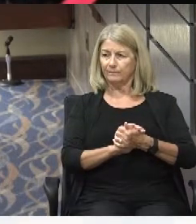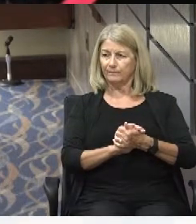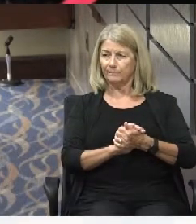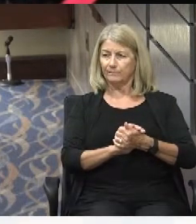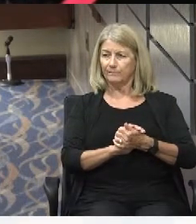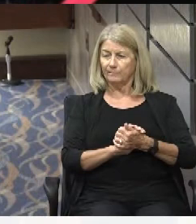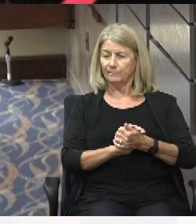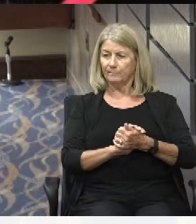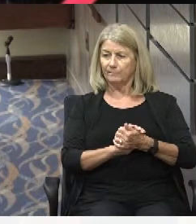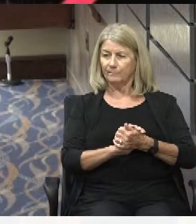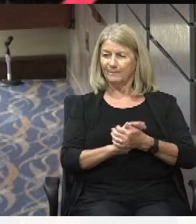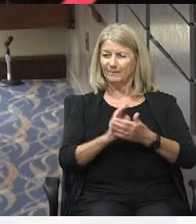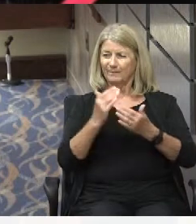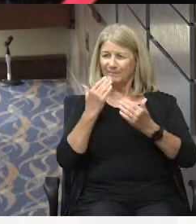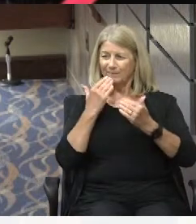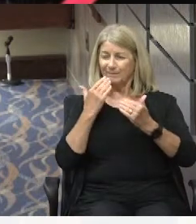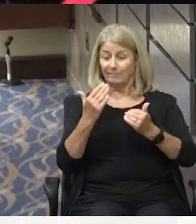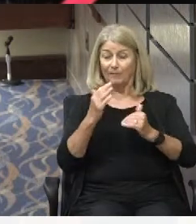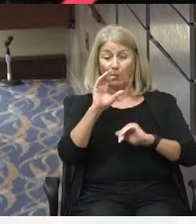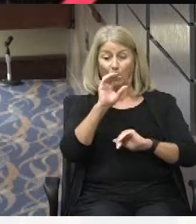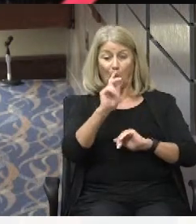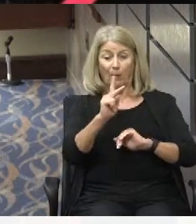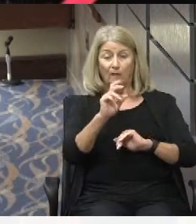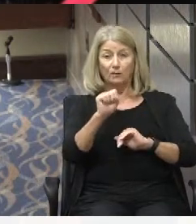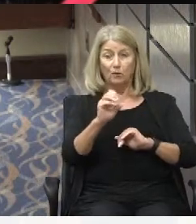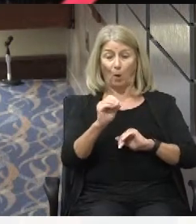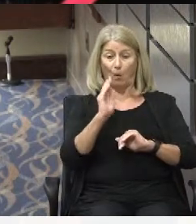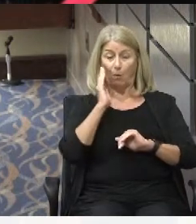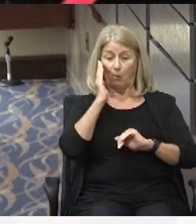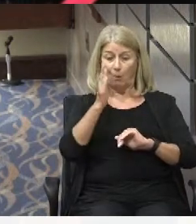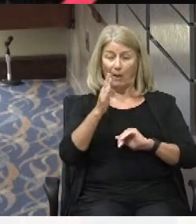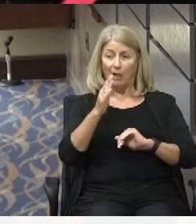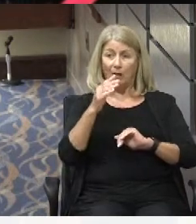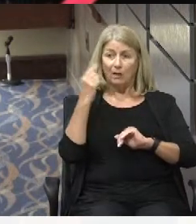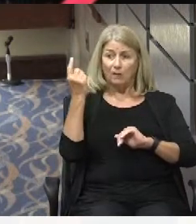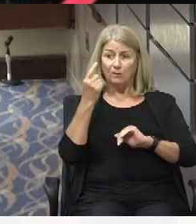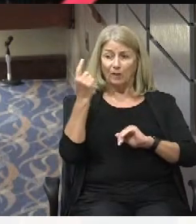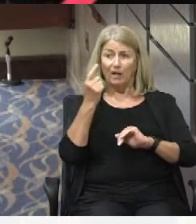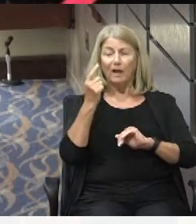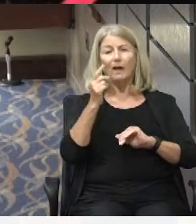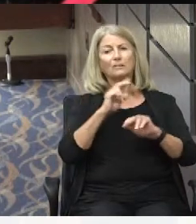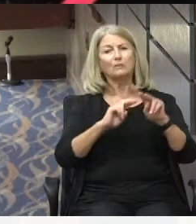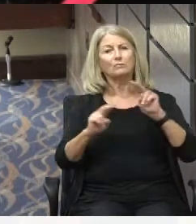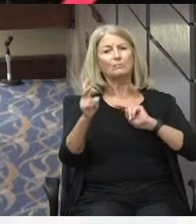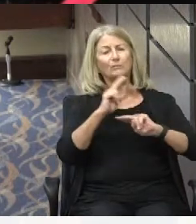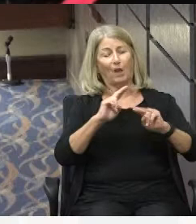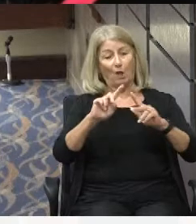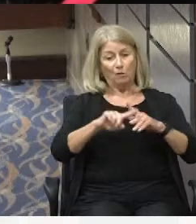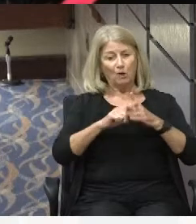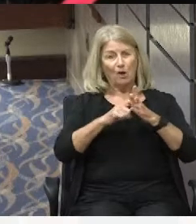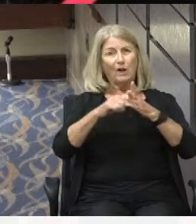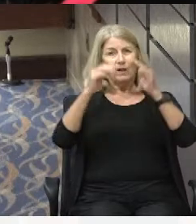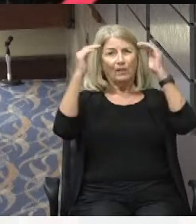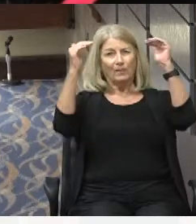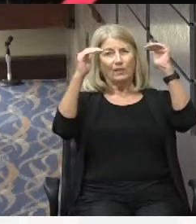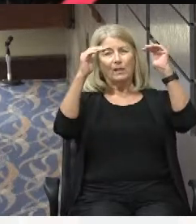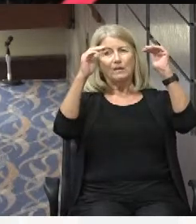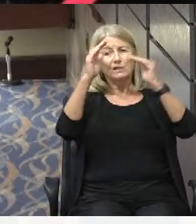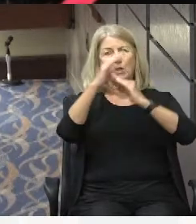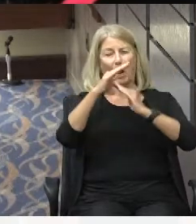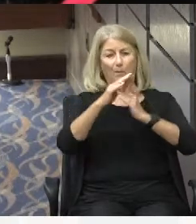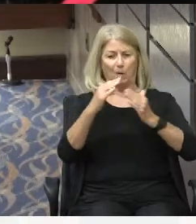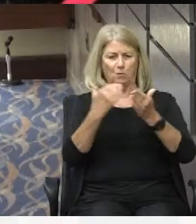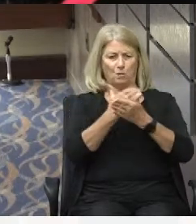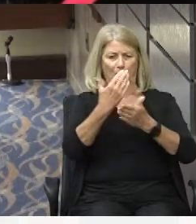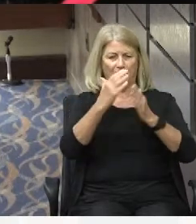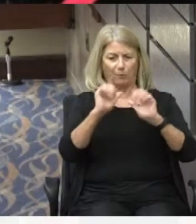Thanks, Ryan. Okay, so we're going to just kind of take a stroll down, starting at the top. So one of the new things that we have the ability to